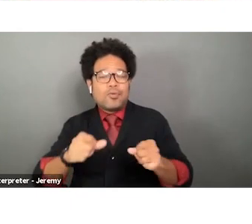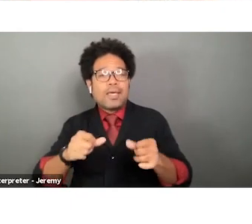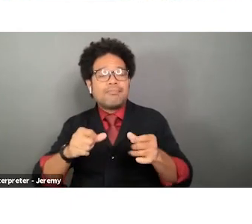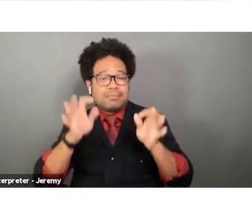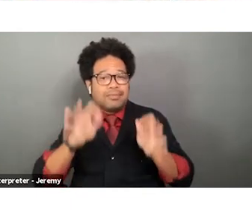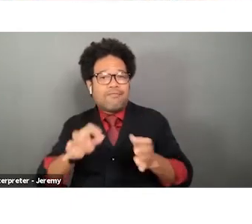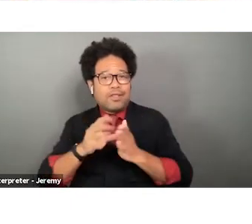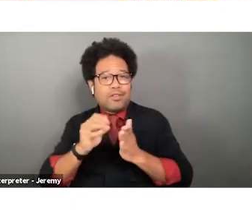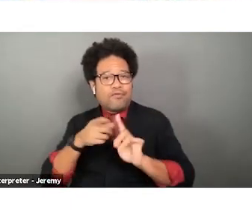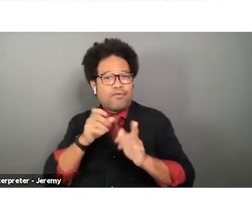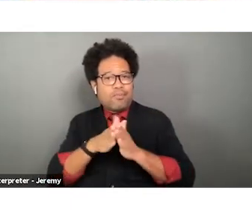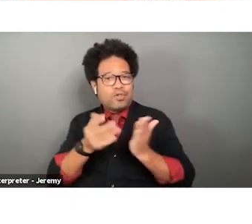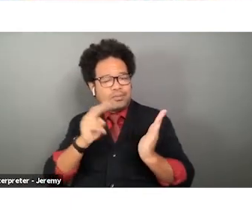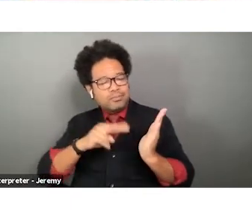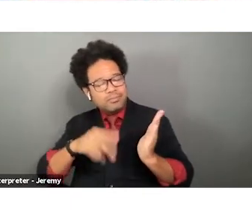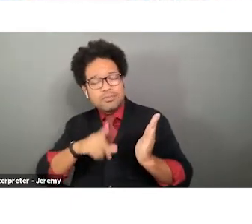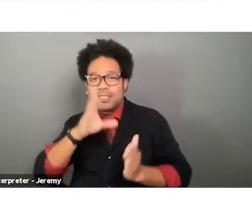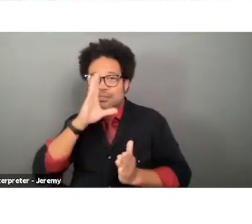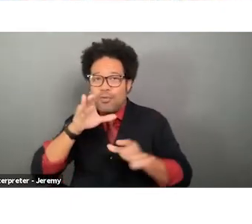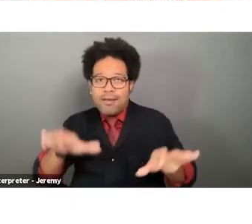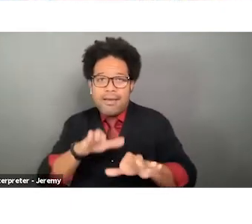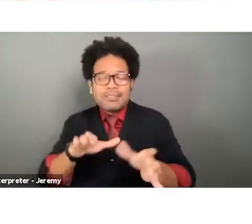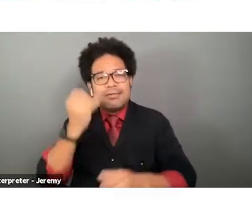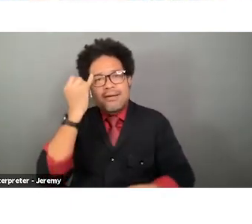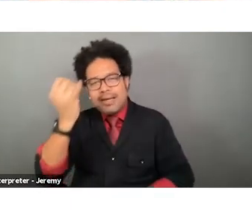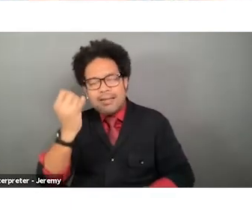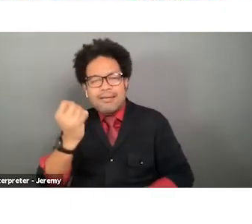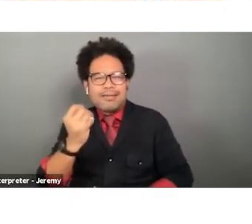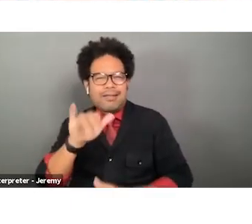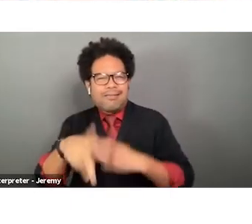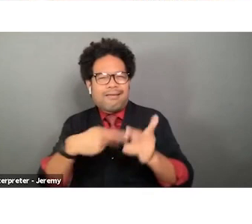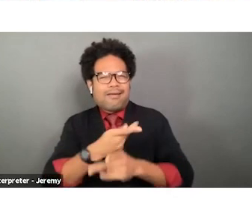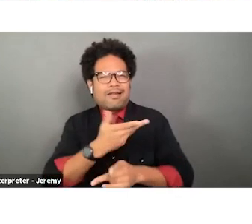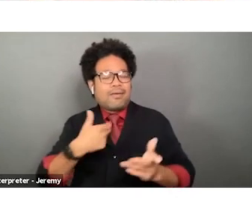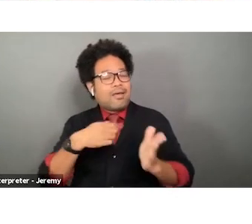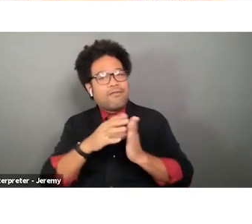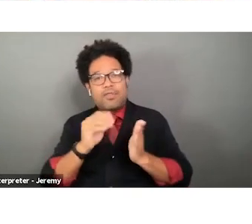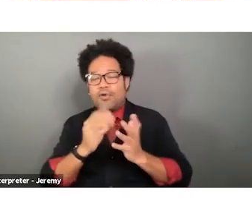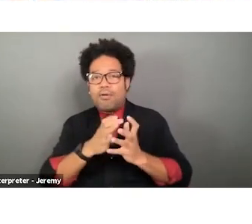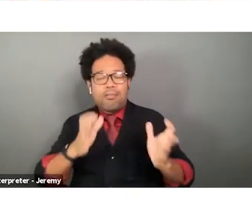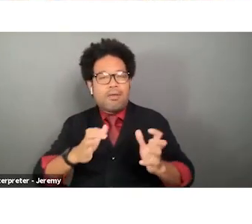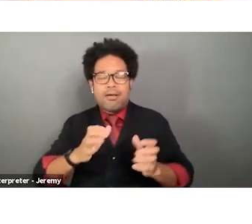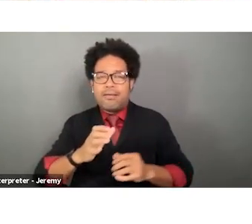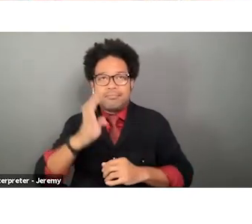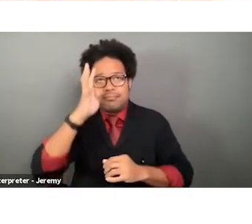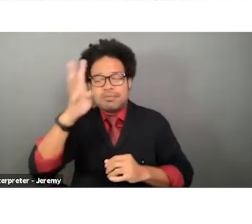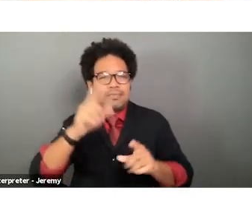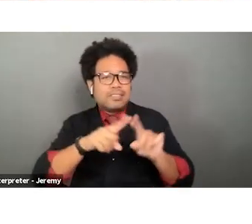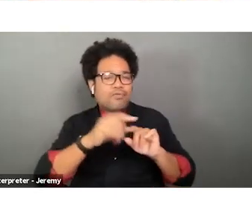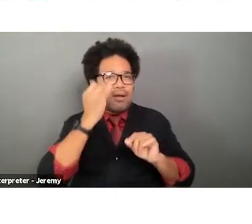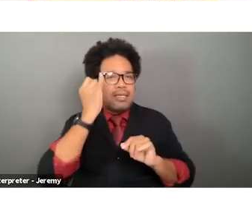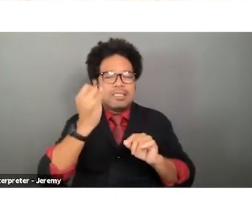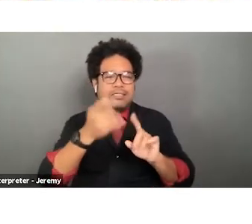there's a lot of, especially like direct action ideas and things like that. Like I've learned so much and come up with so many different ideas just based